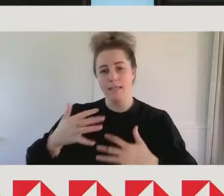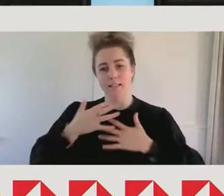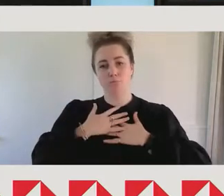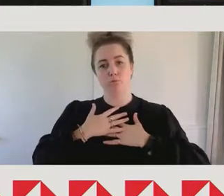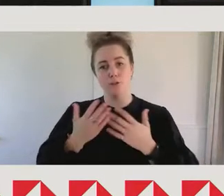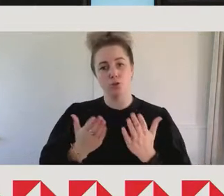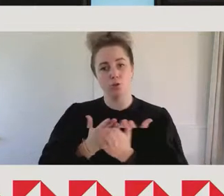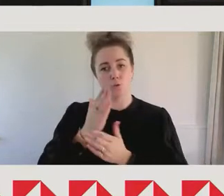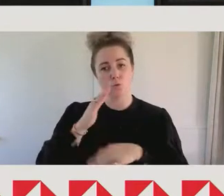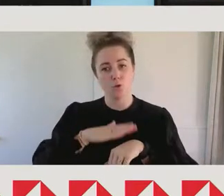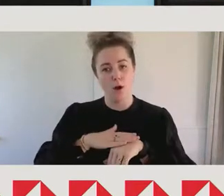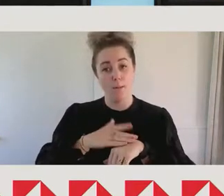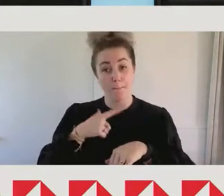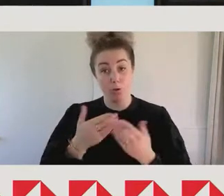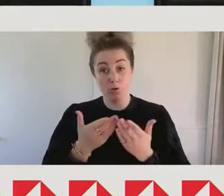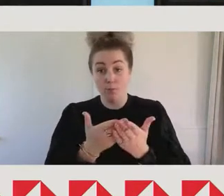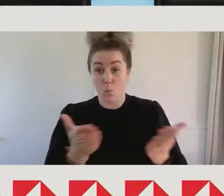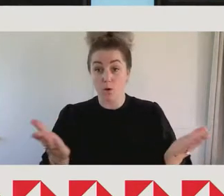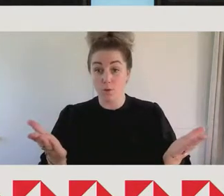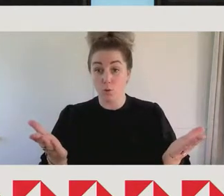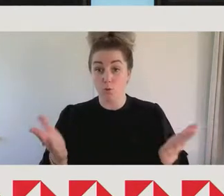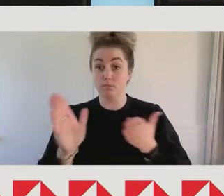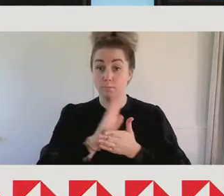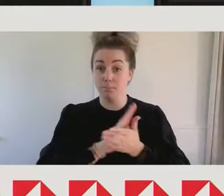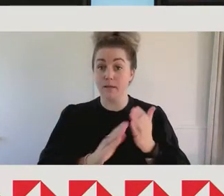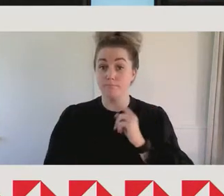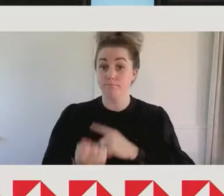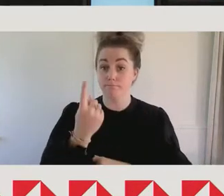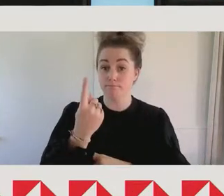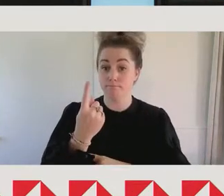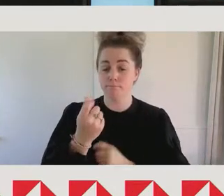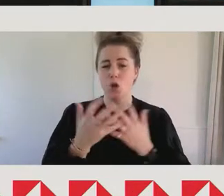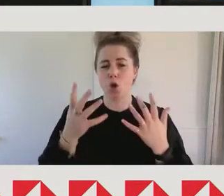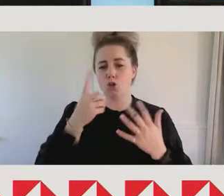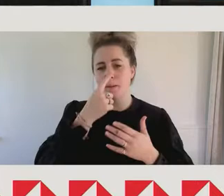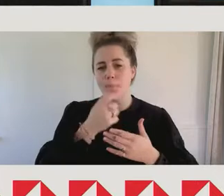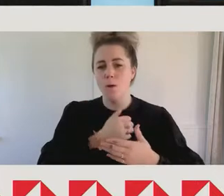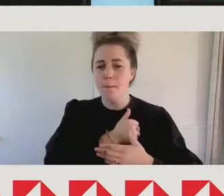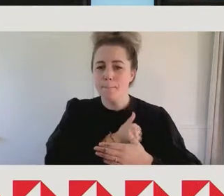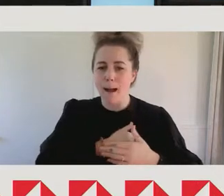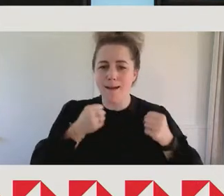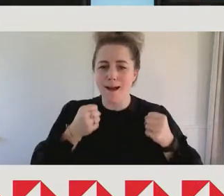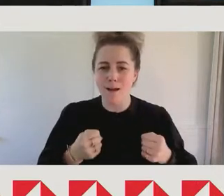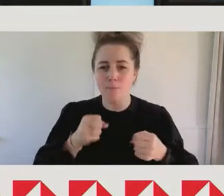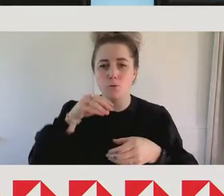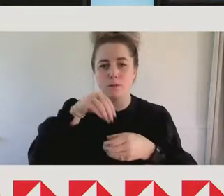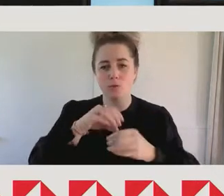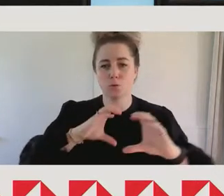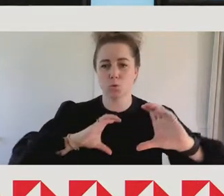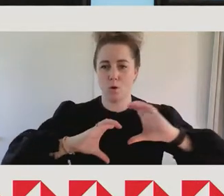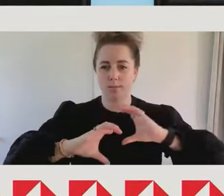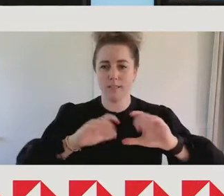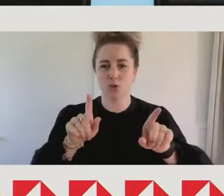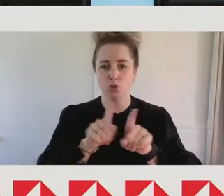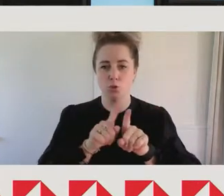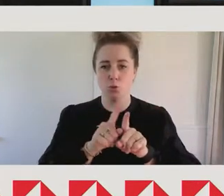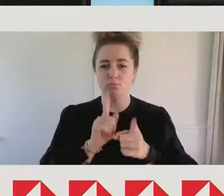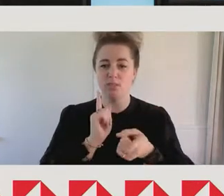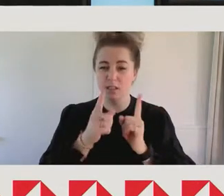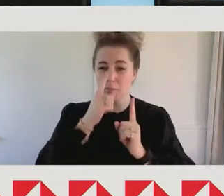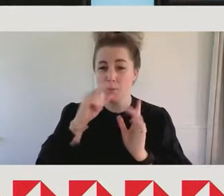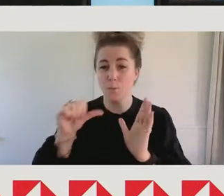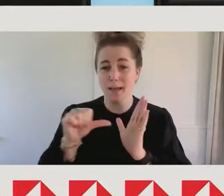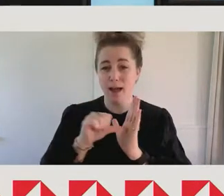single one of you sitting in this room as well as those that have put lots of Mana lots of effort into the conversations sometimes very hard